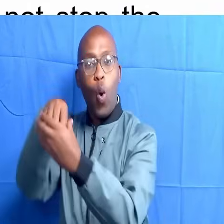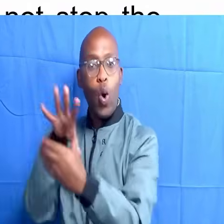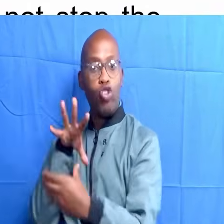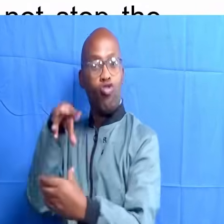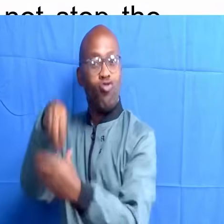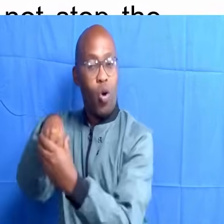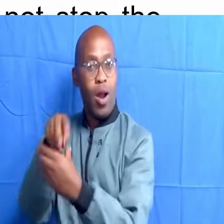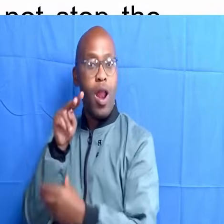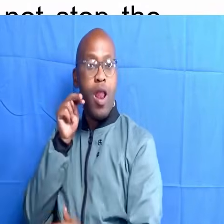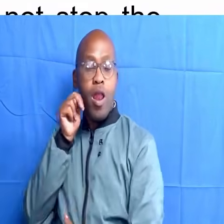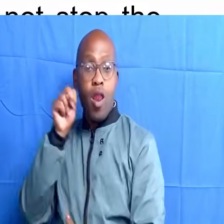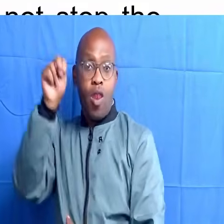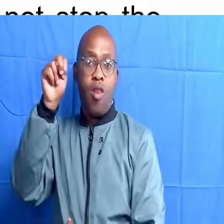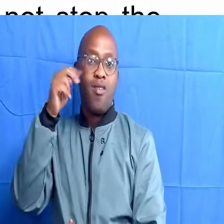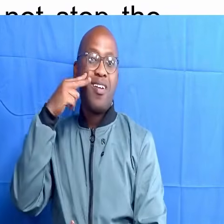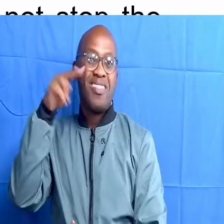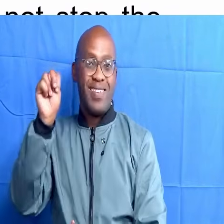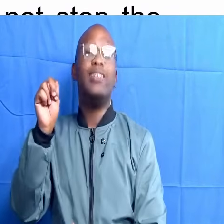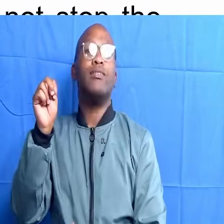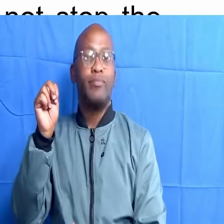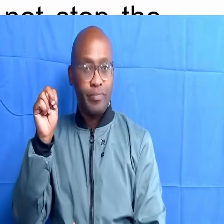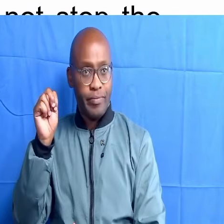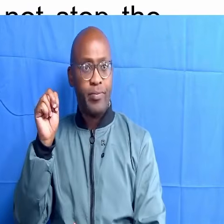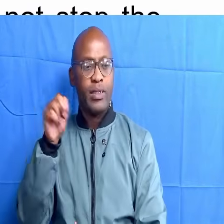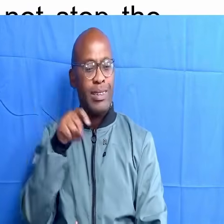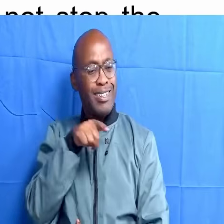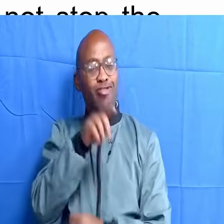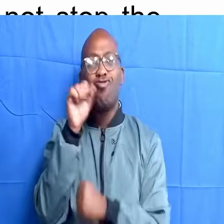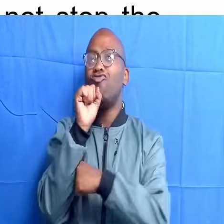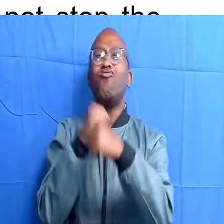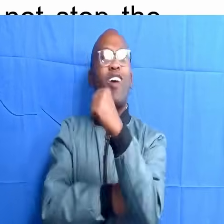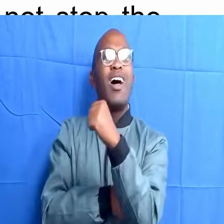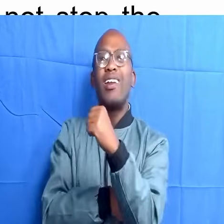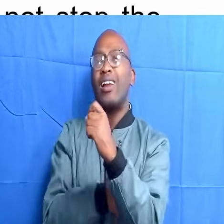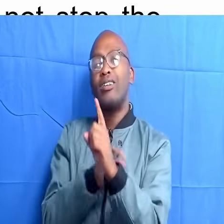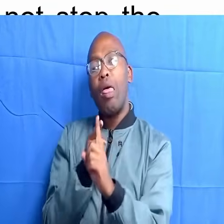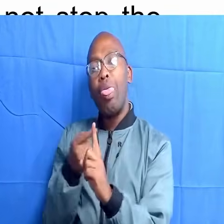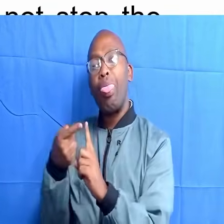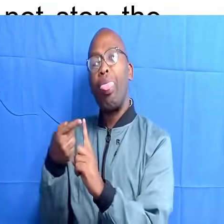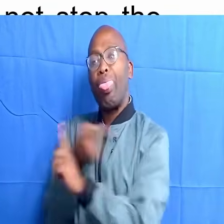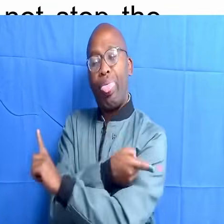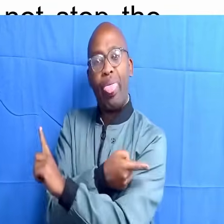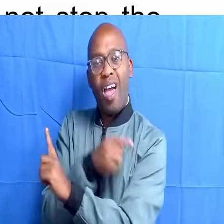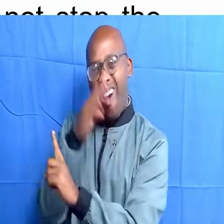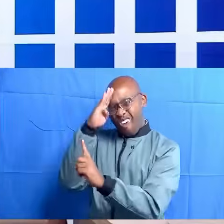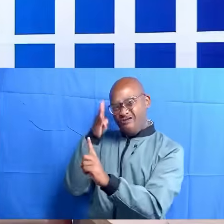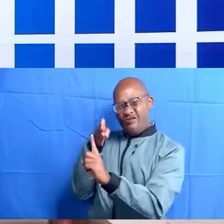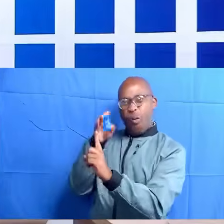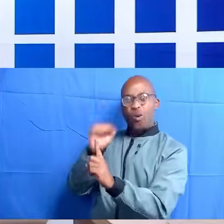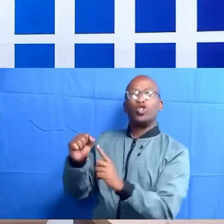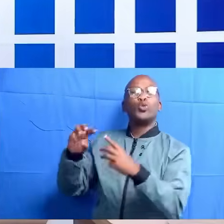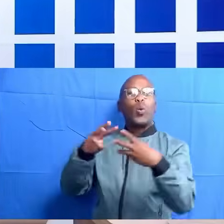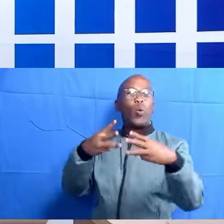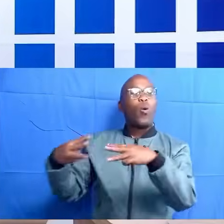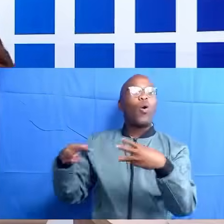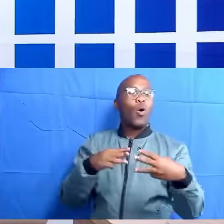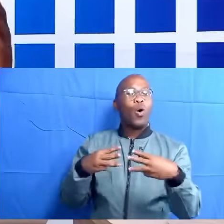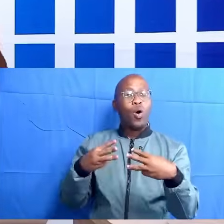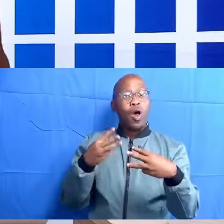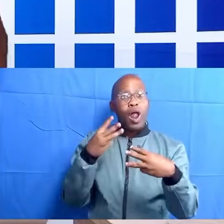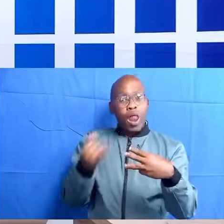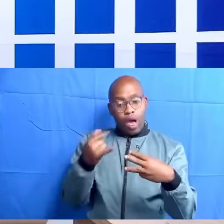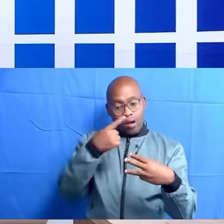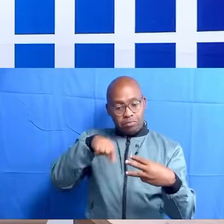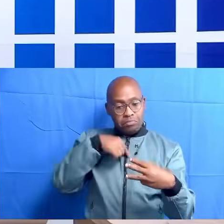a hit and miss strategy which was ineffective to win the war. So we can see here